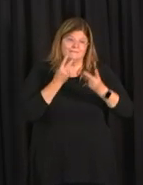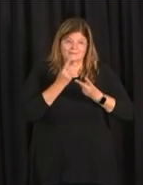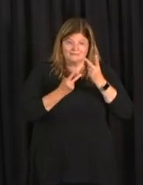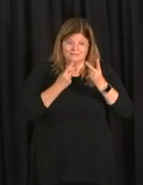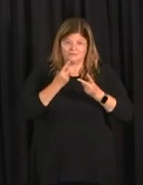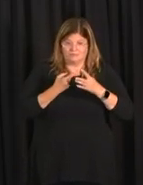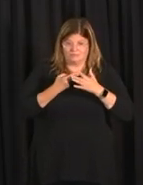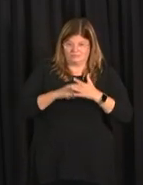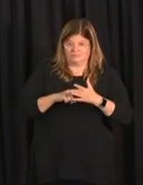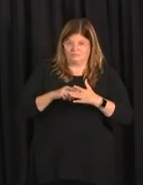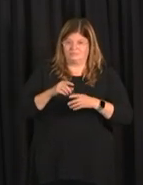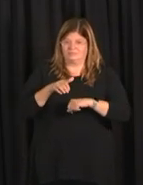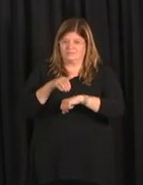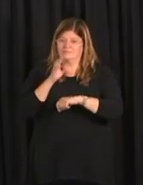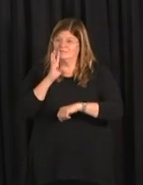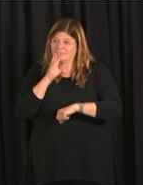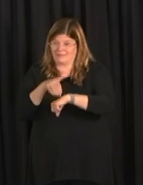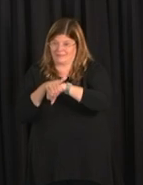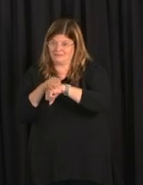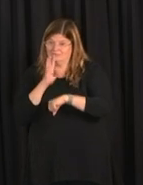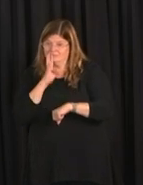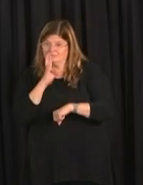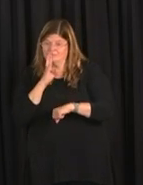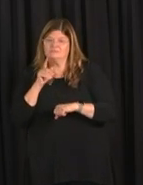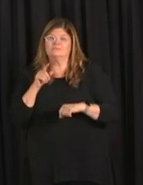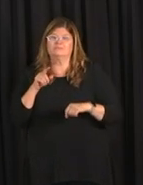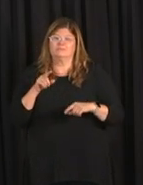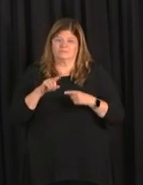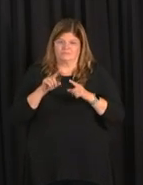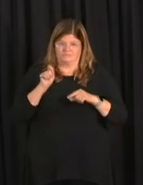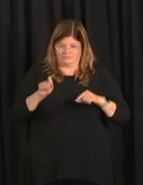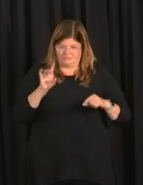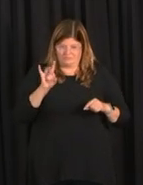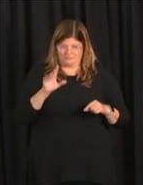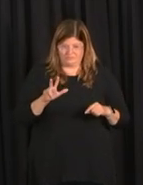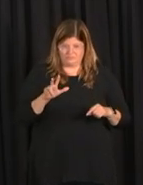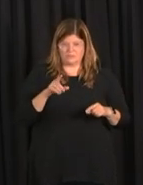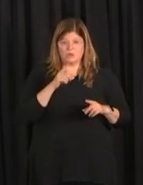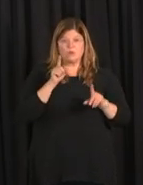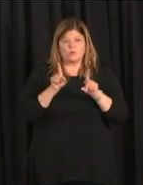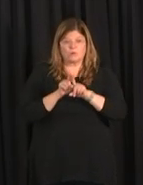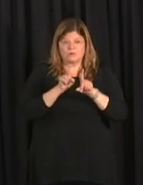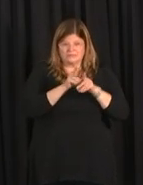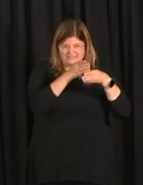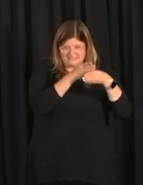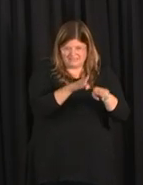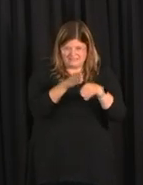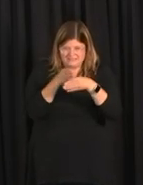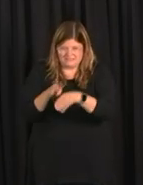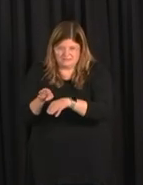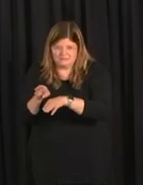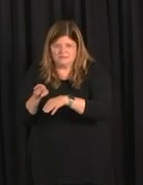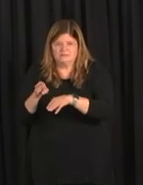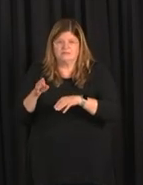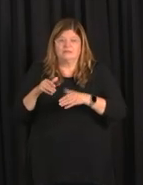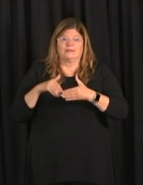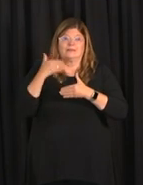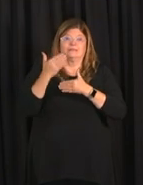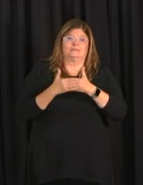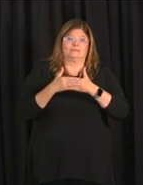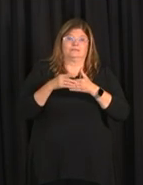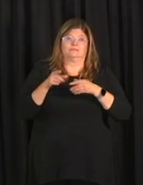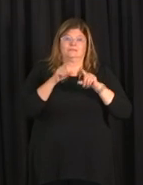English speakers represent 83%. We also have the ward breakdown here for you as well. On the next